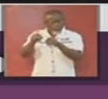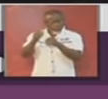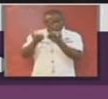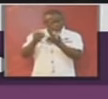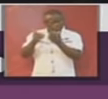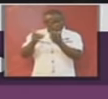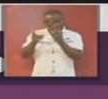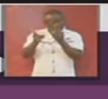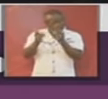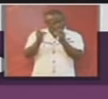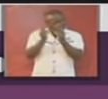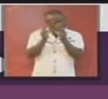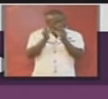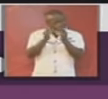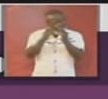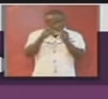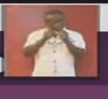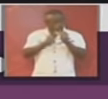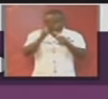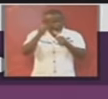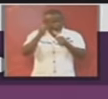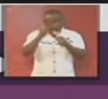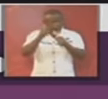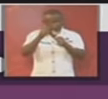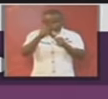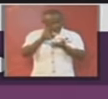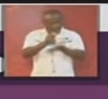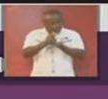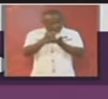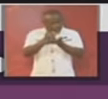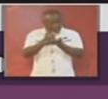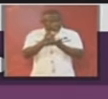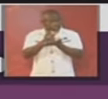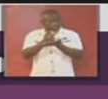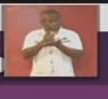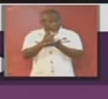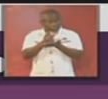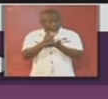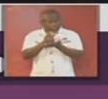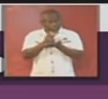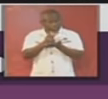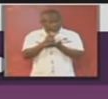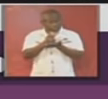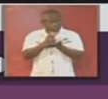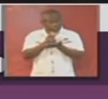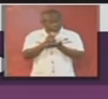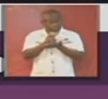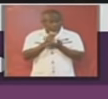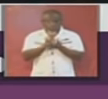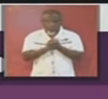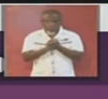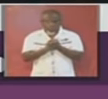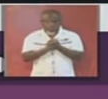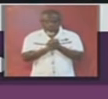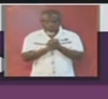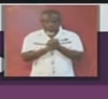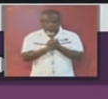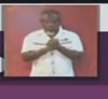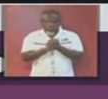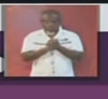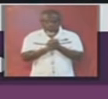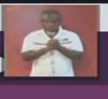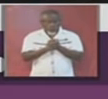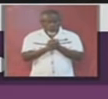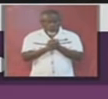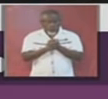for assistance in any form, either through the CMO regional meeting yesterday or through the CARICOM? And